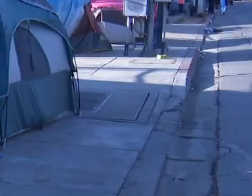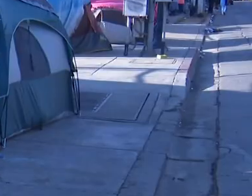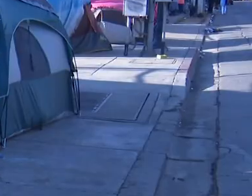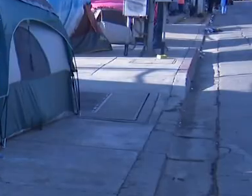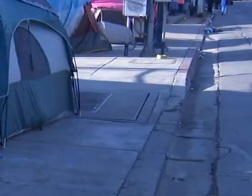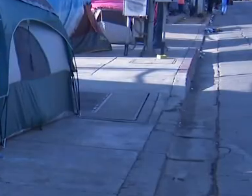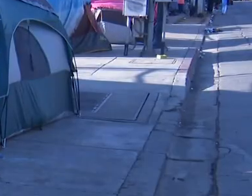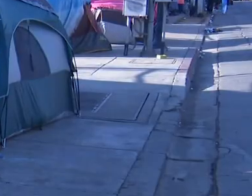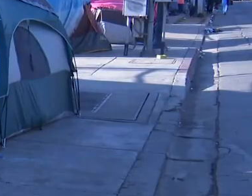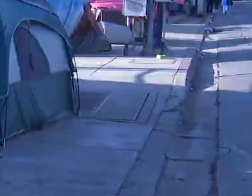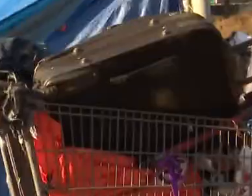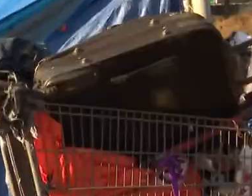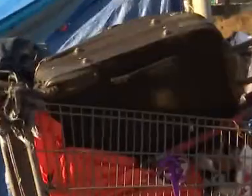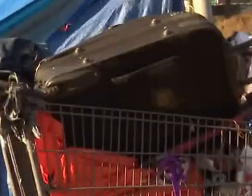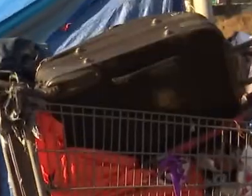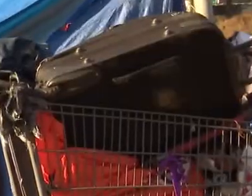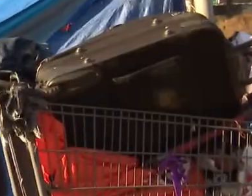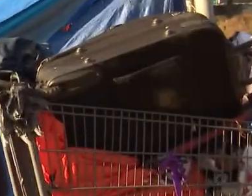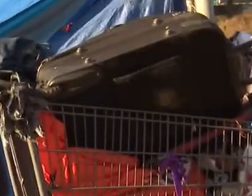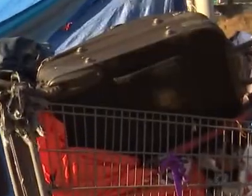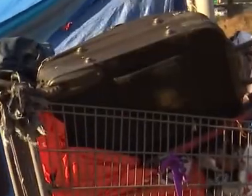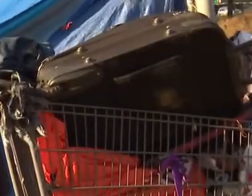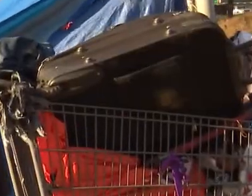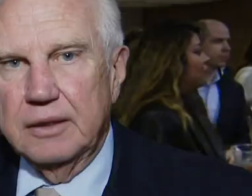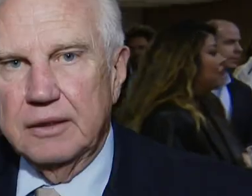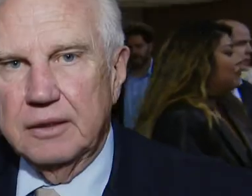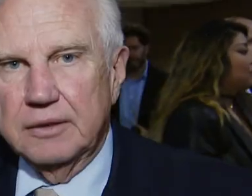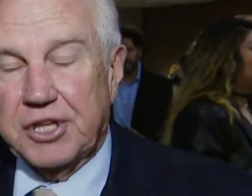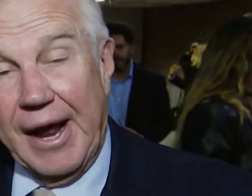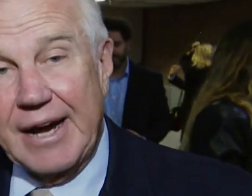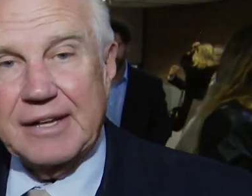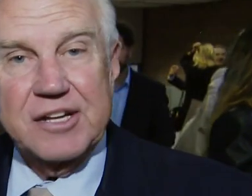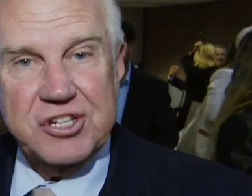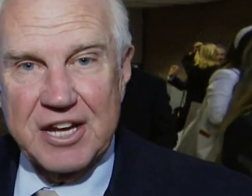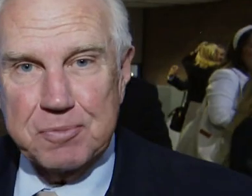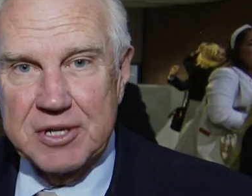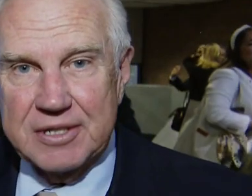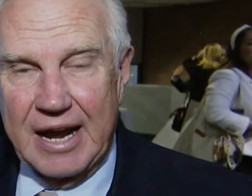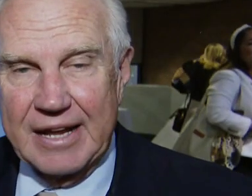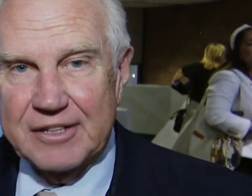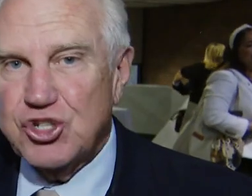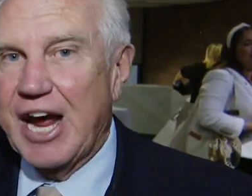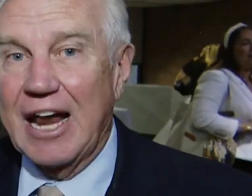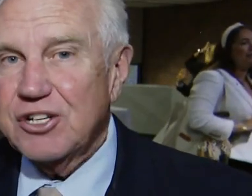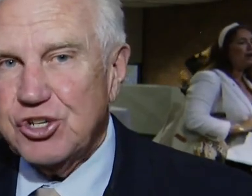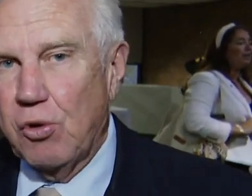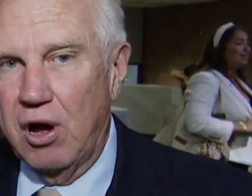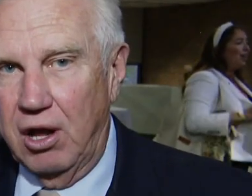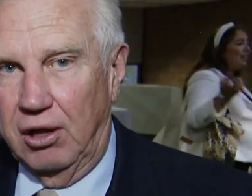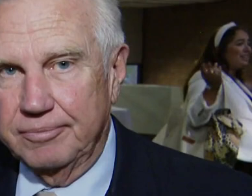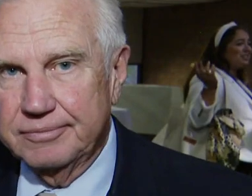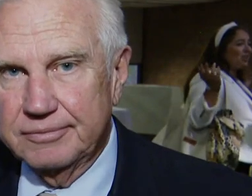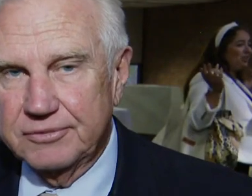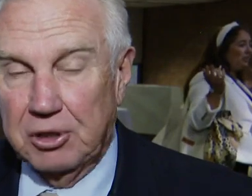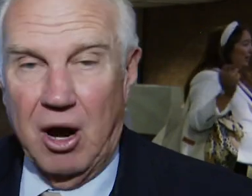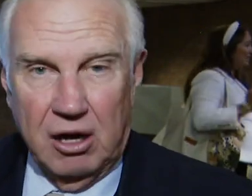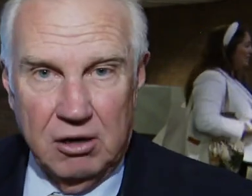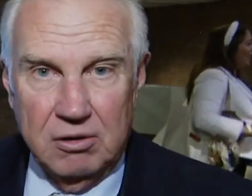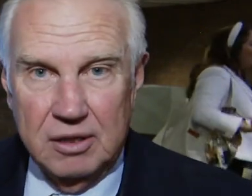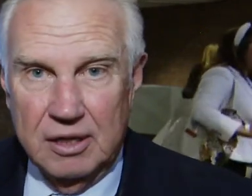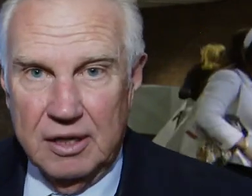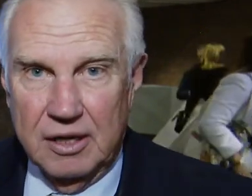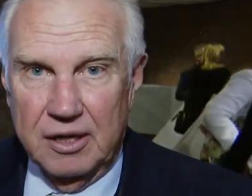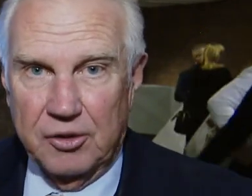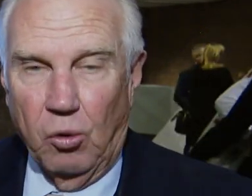need to do something about the homeless situation in San Diego. Tonight, the assessment and the challenge to all.